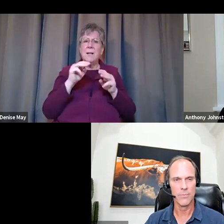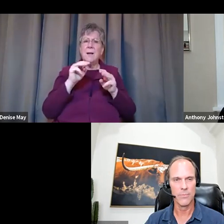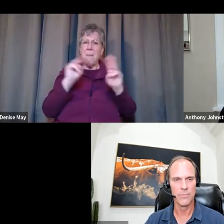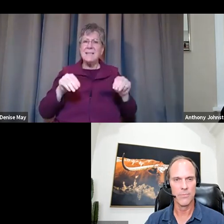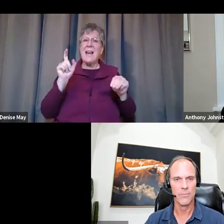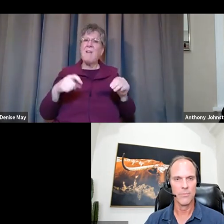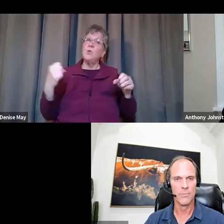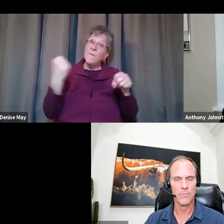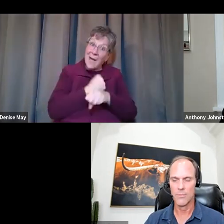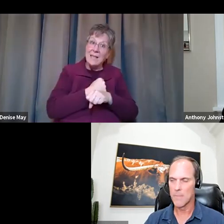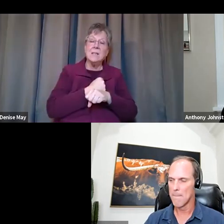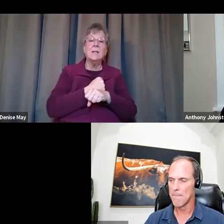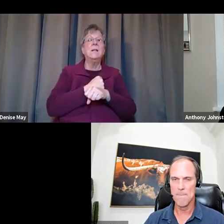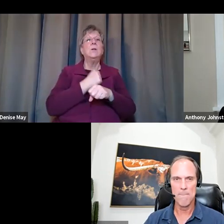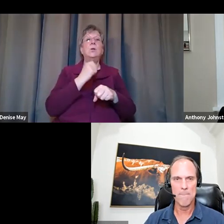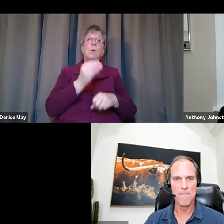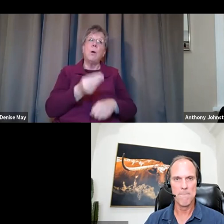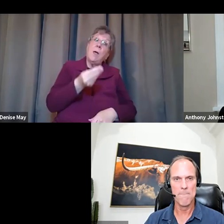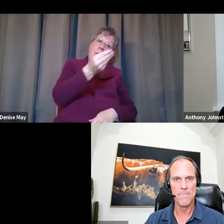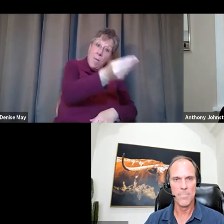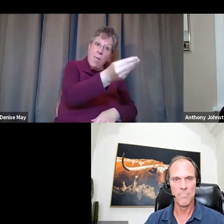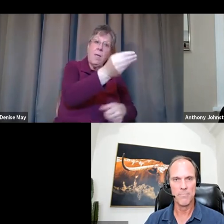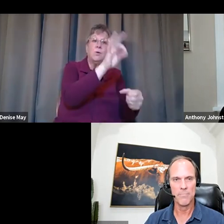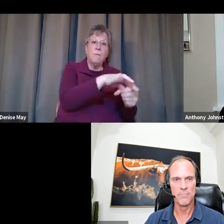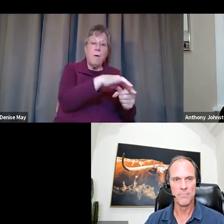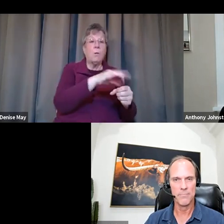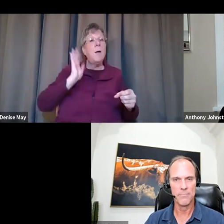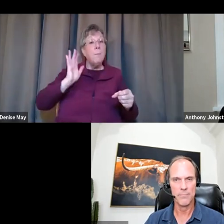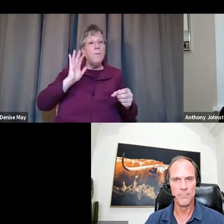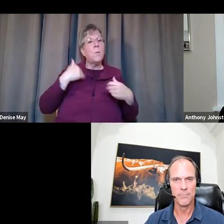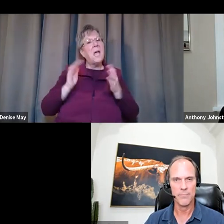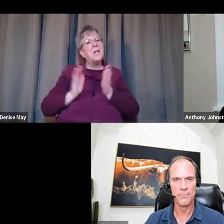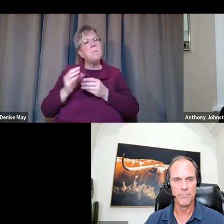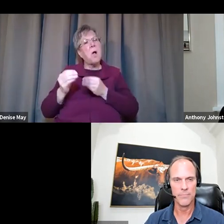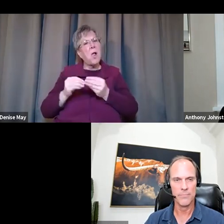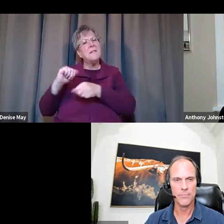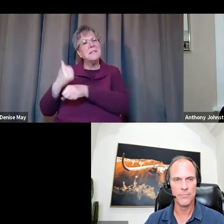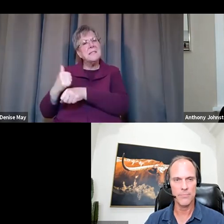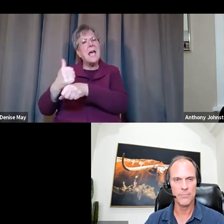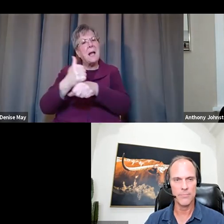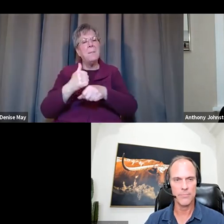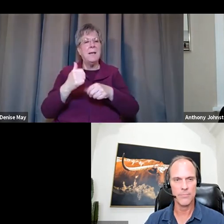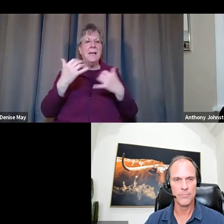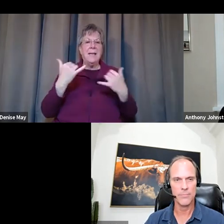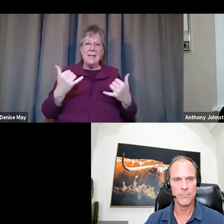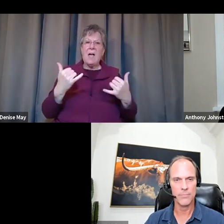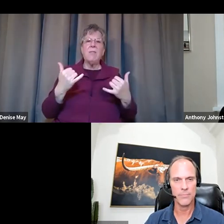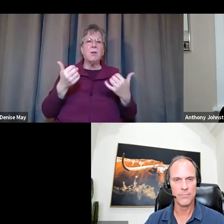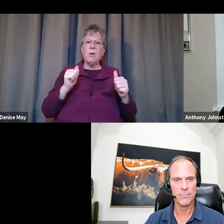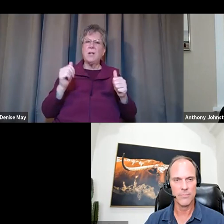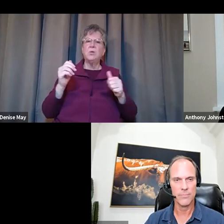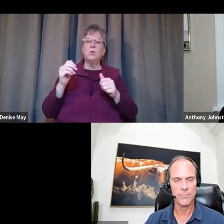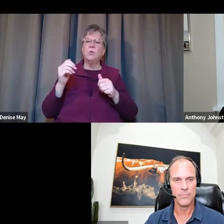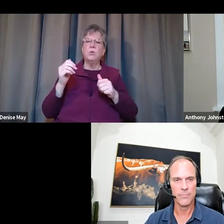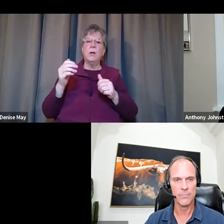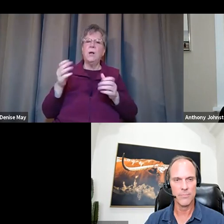a place where we had early voting, satellite offices, and sort of the attempts now to roll that back a little bit are really